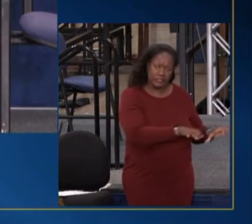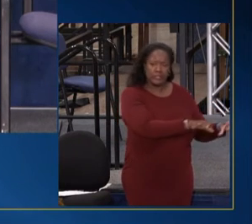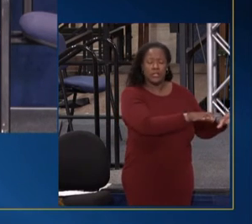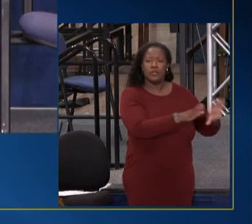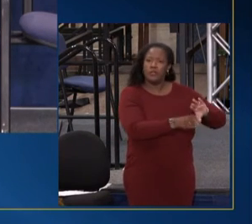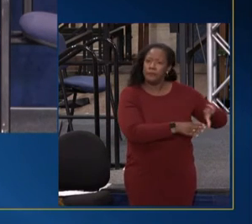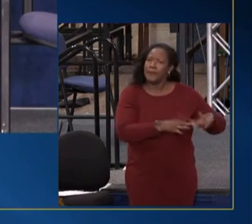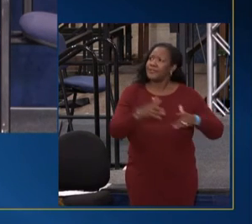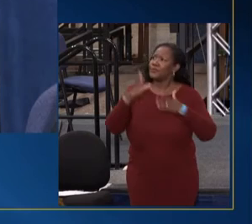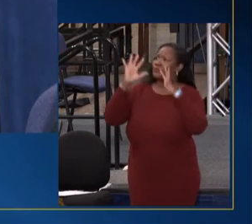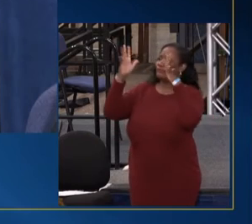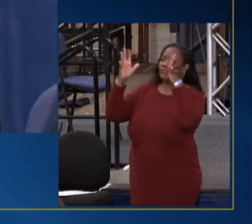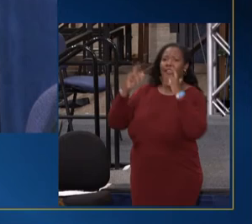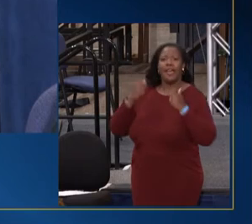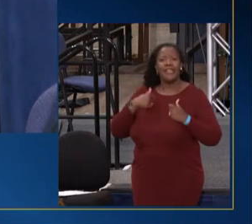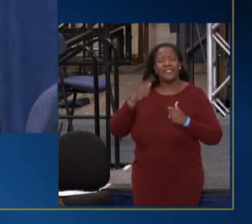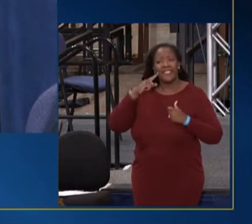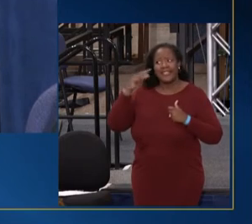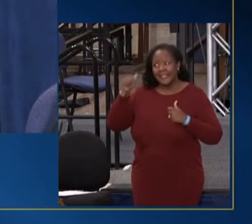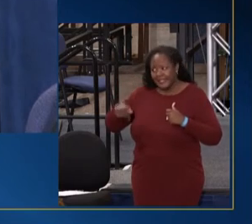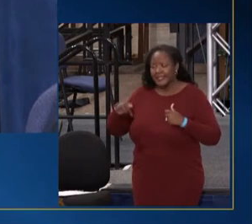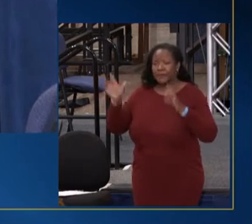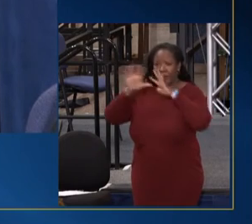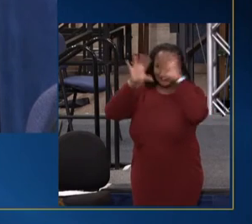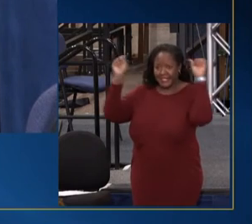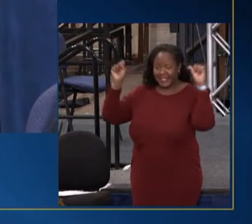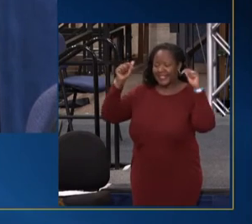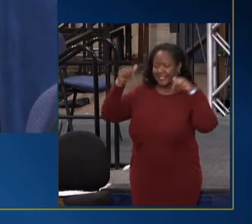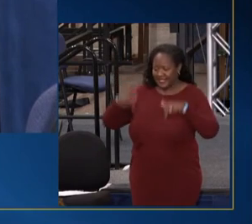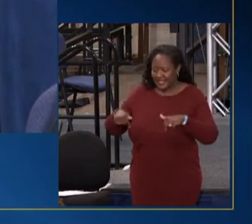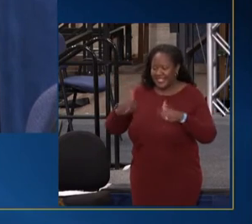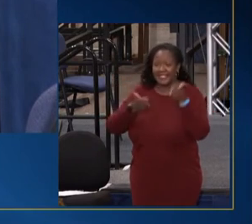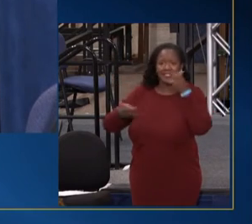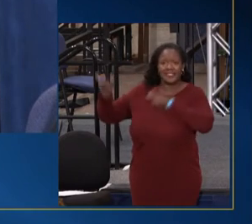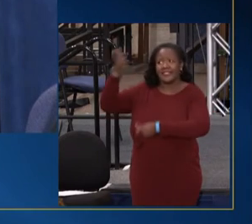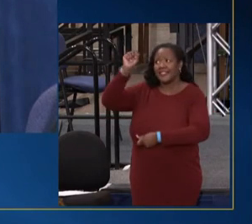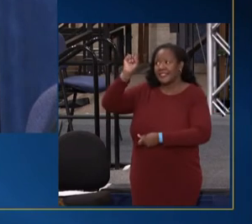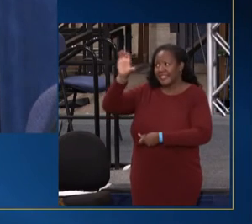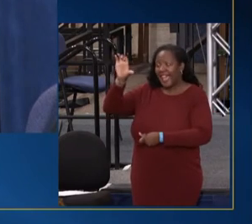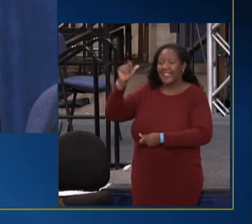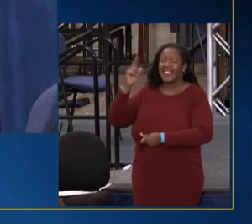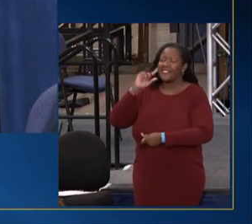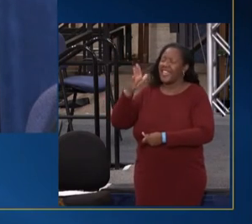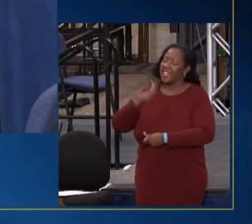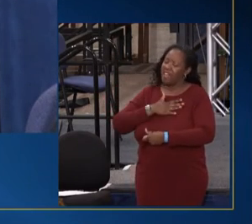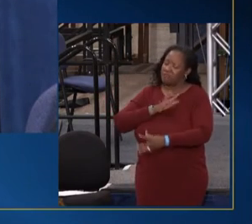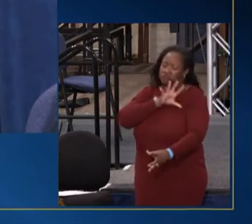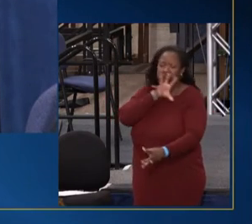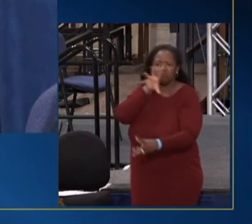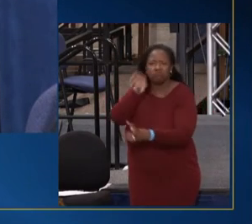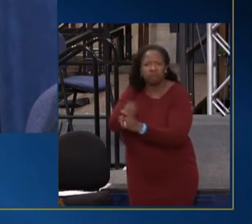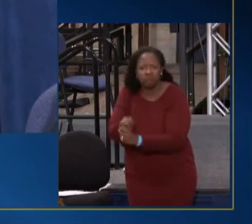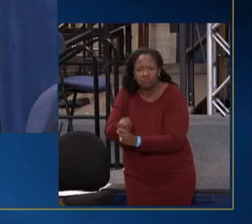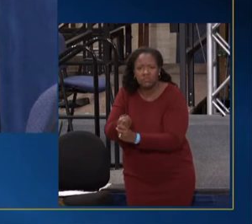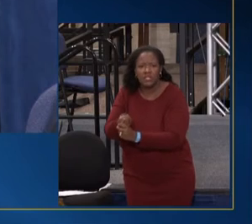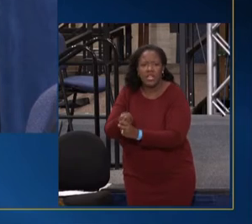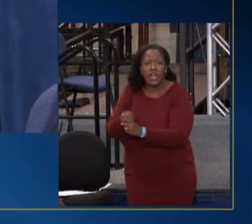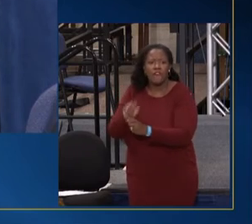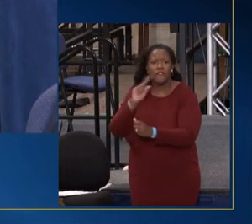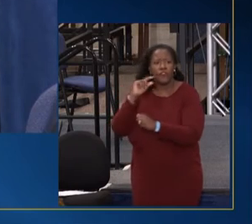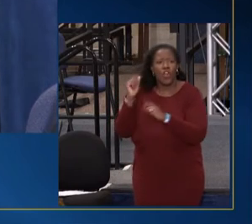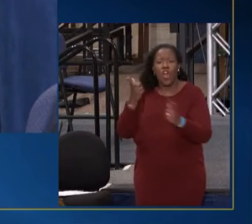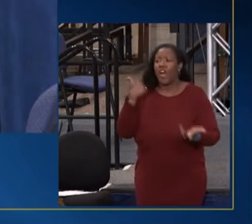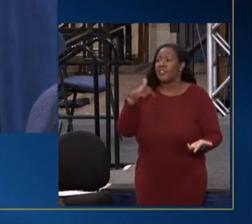But this administration, this president, this secretary have leaned in so far to all of us